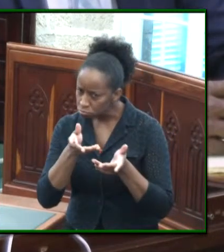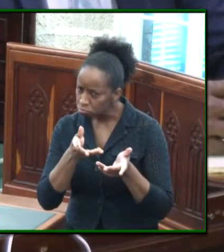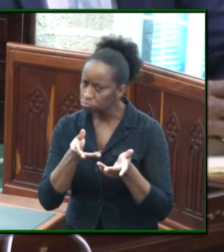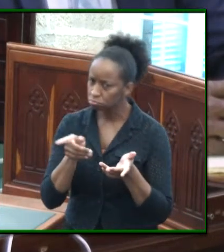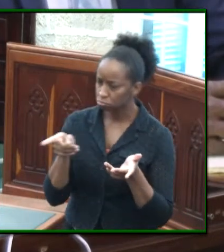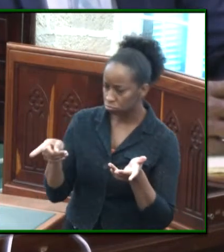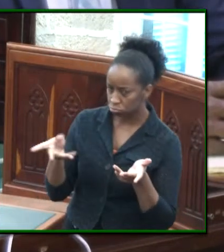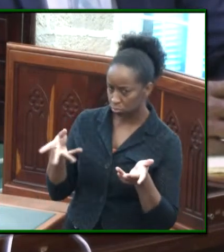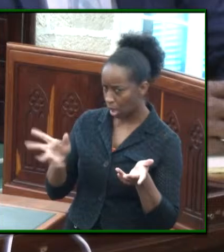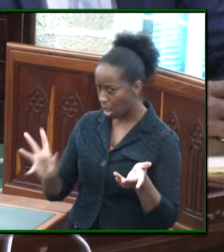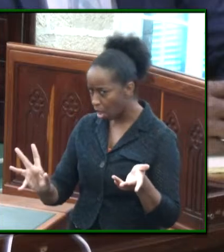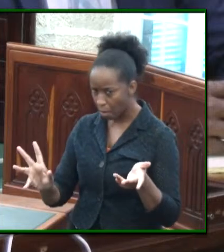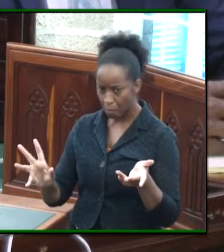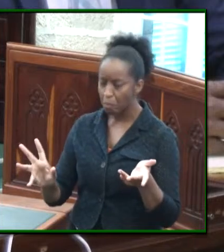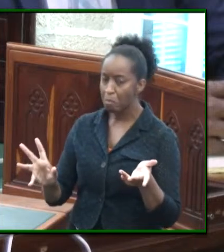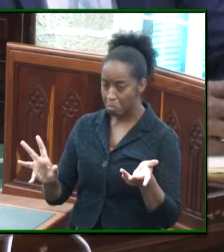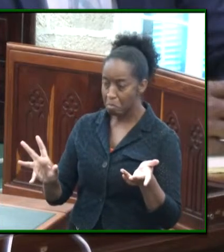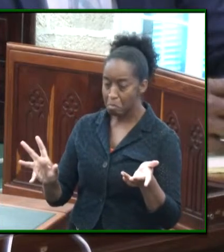noted case